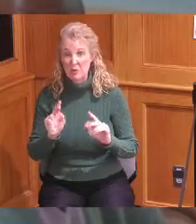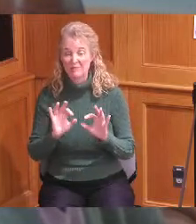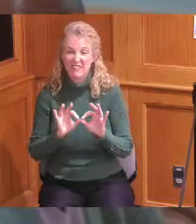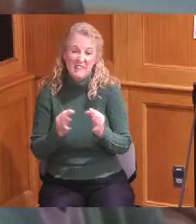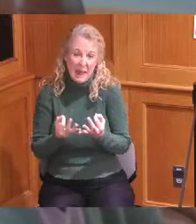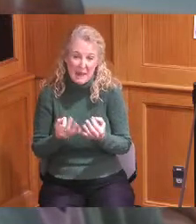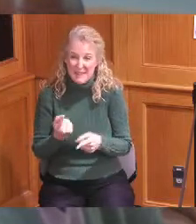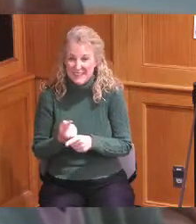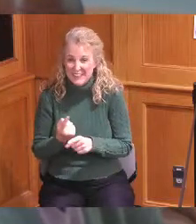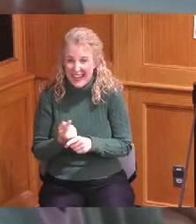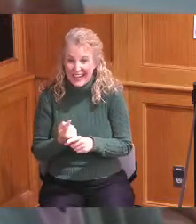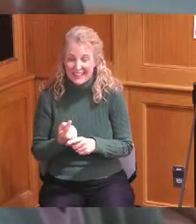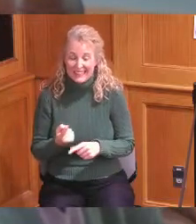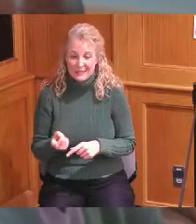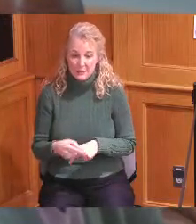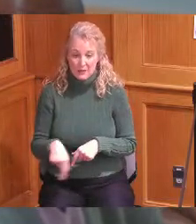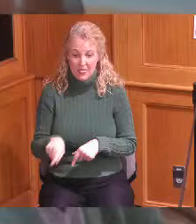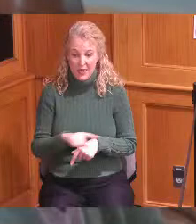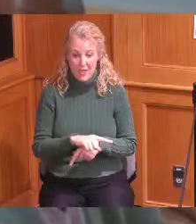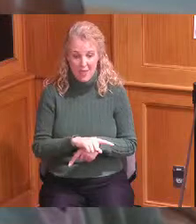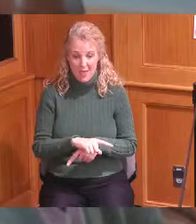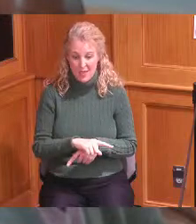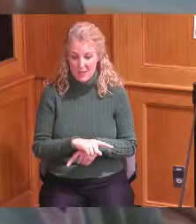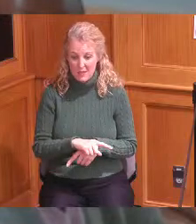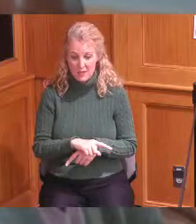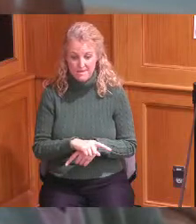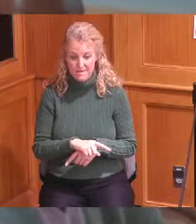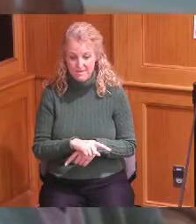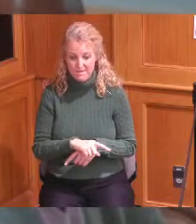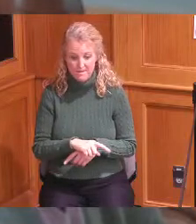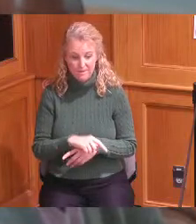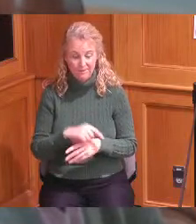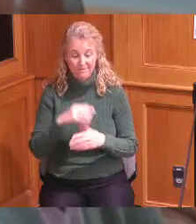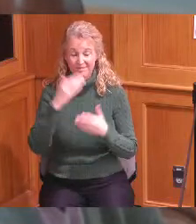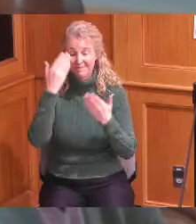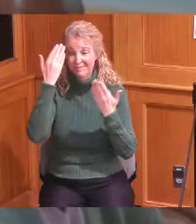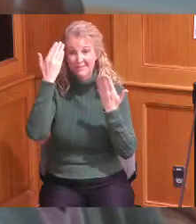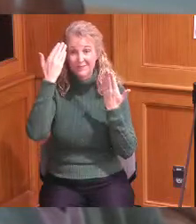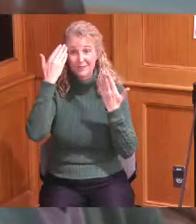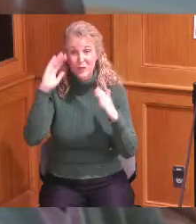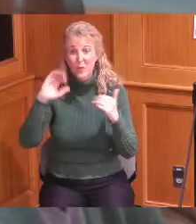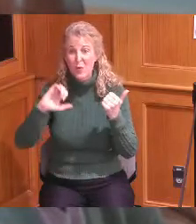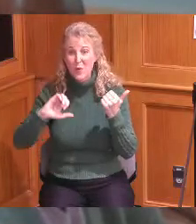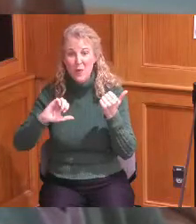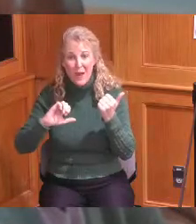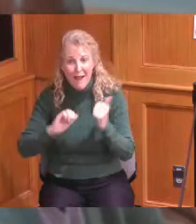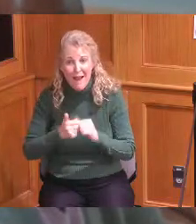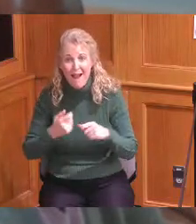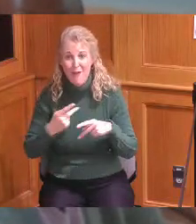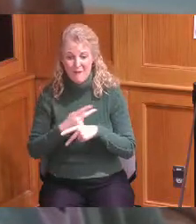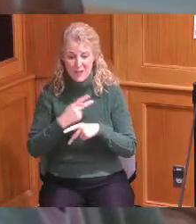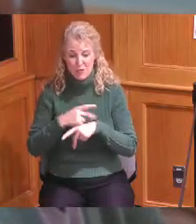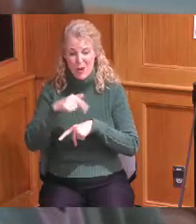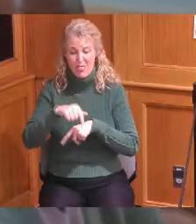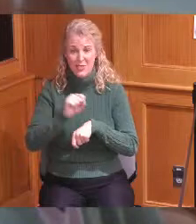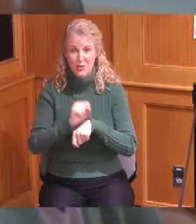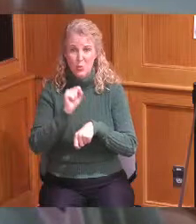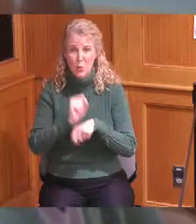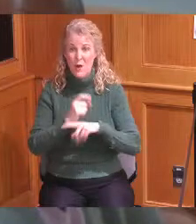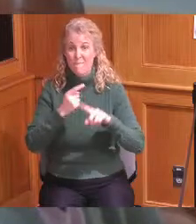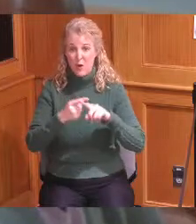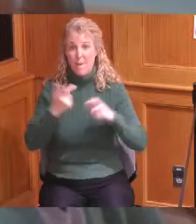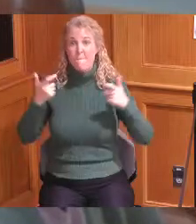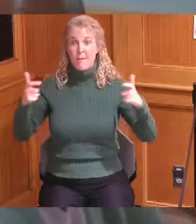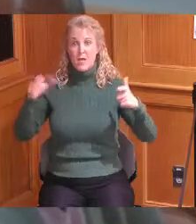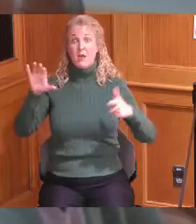families that have no idea of how to navigate and to get work from primes such